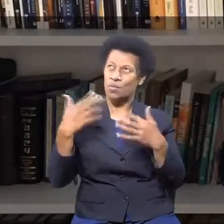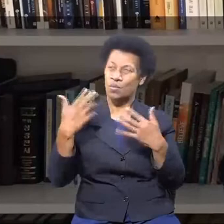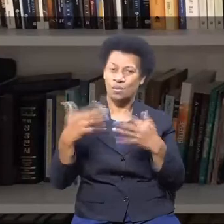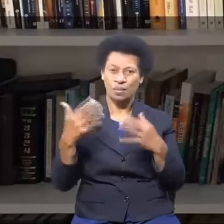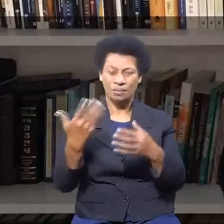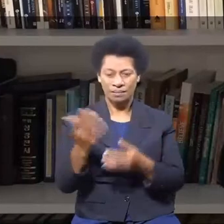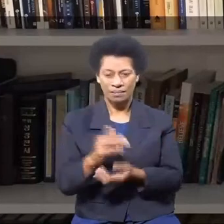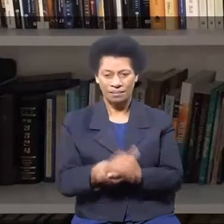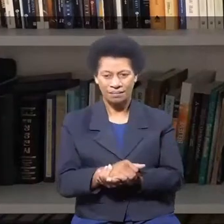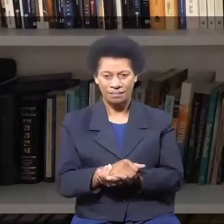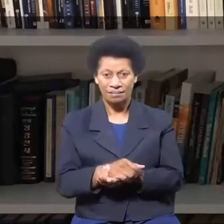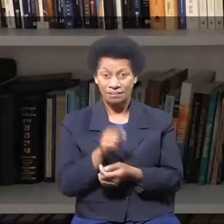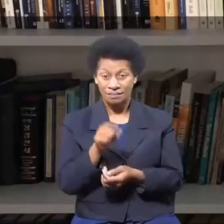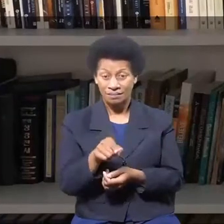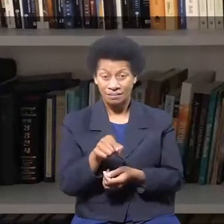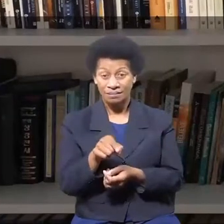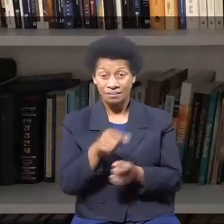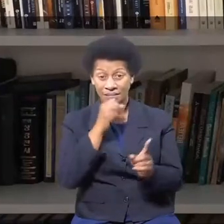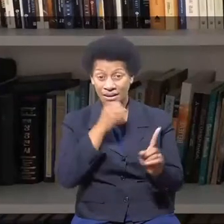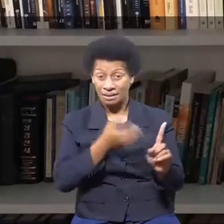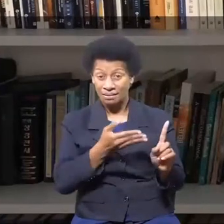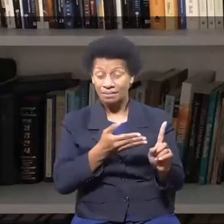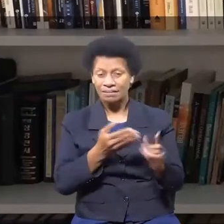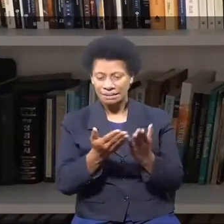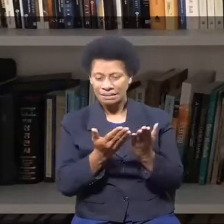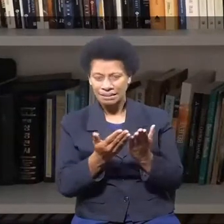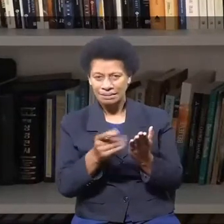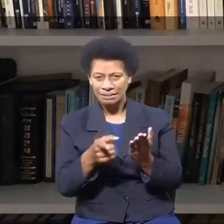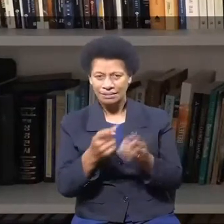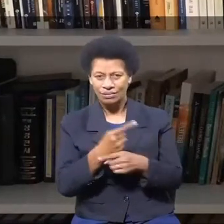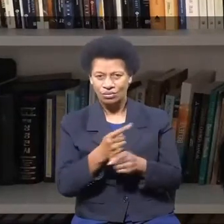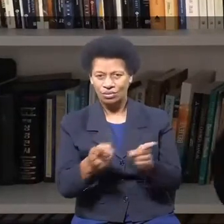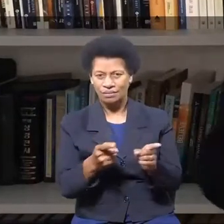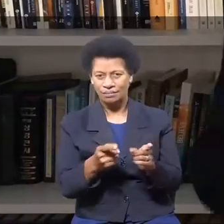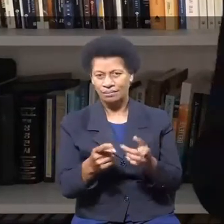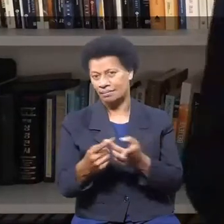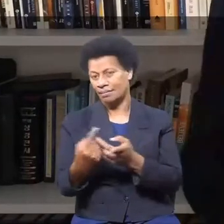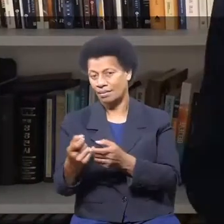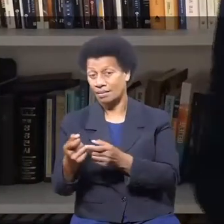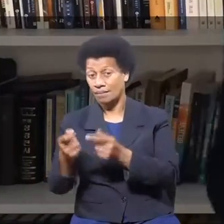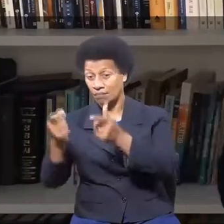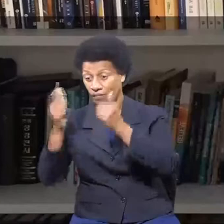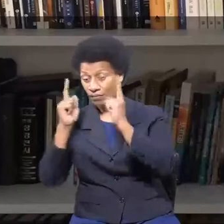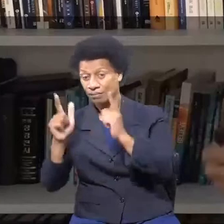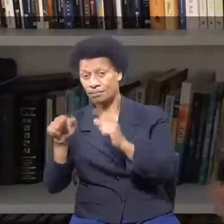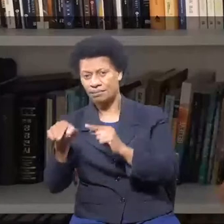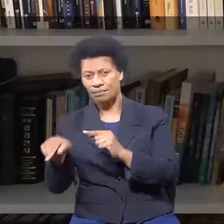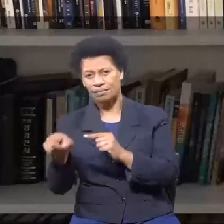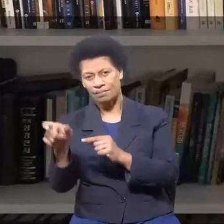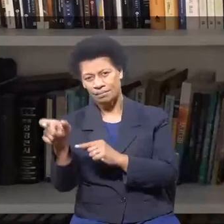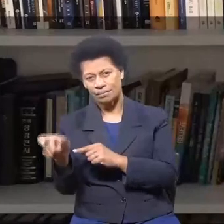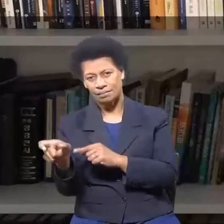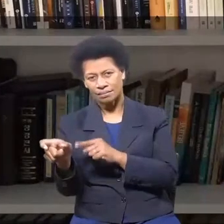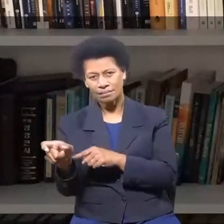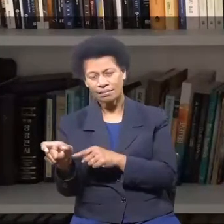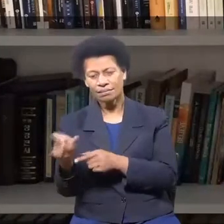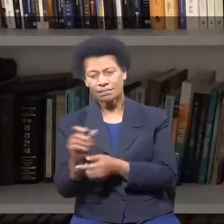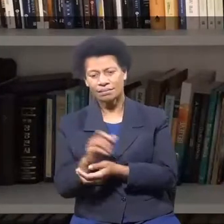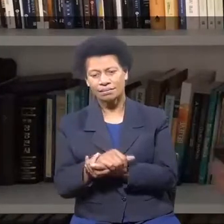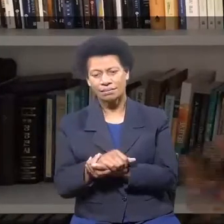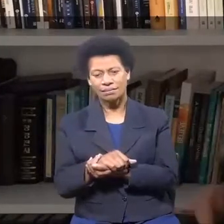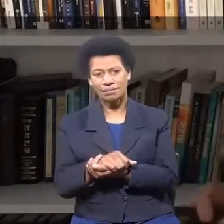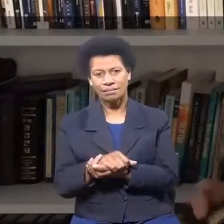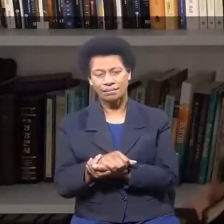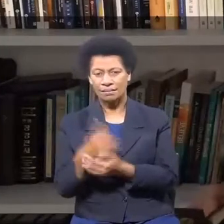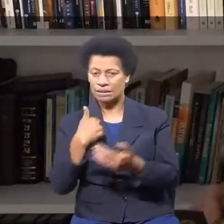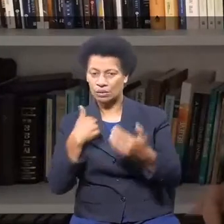his understanding. That's his study of the book of Genesis. Then if we go to another professor, Professor James Barr, who